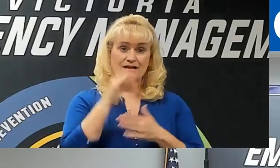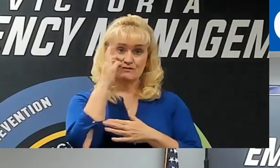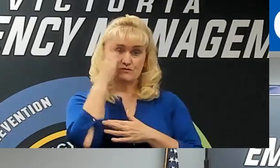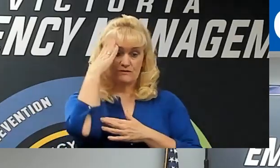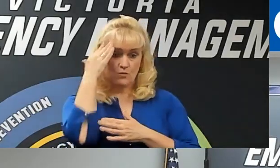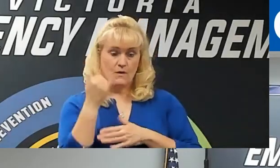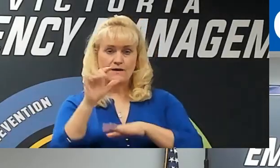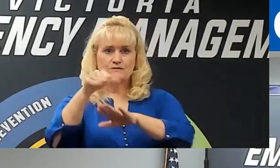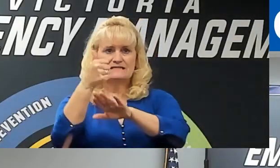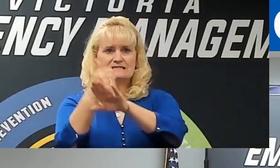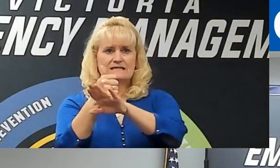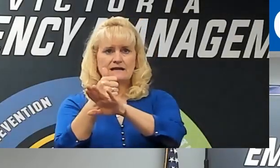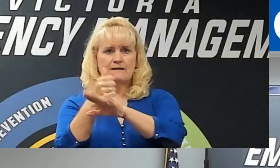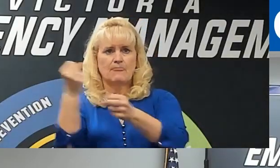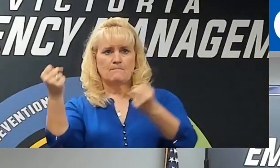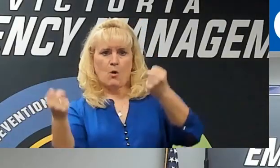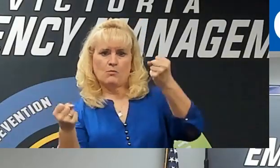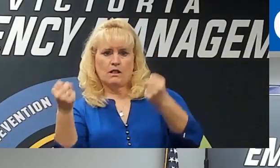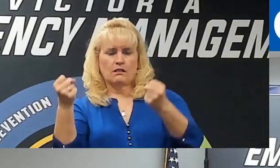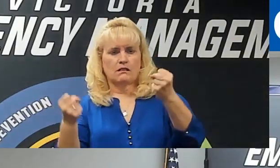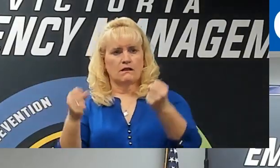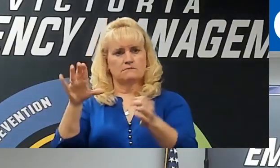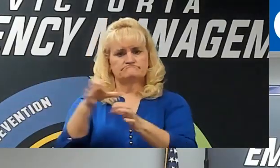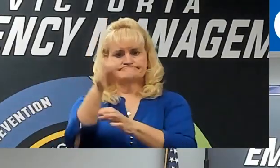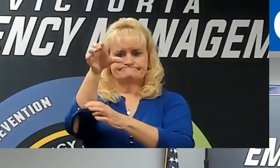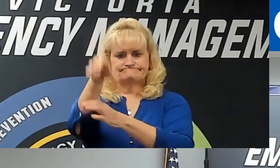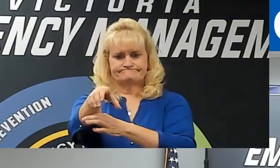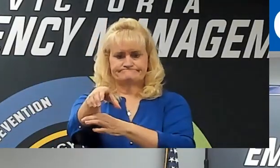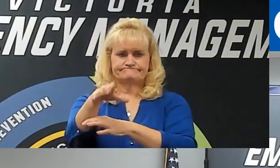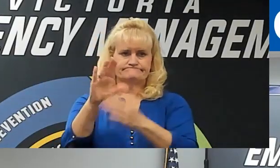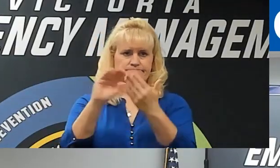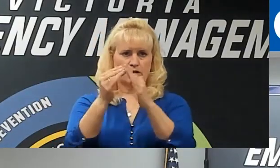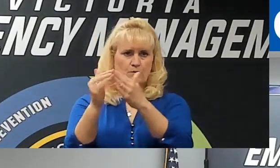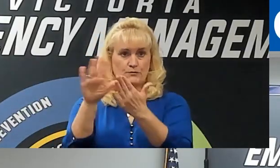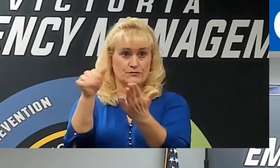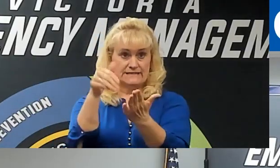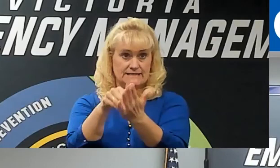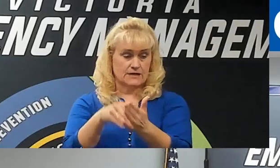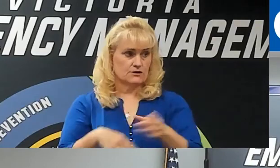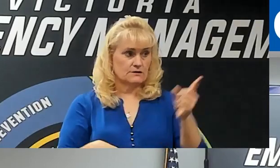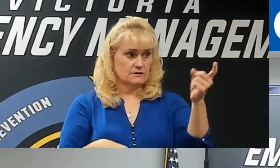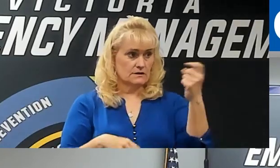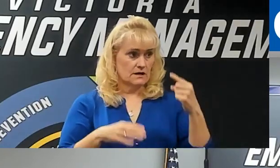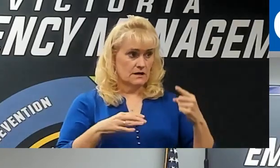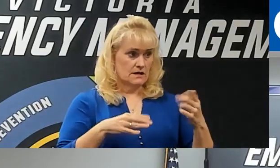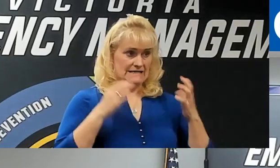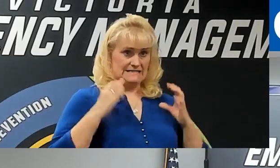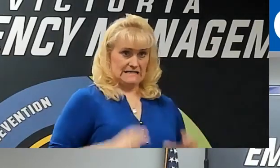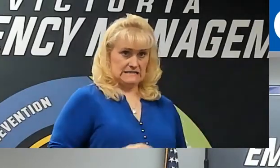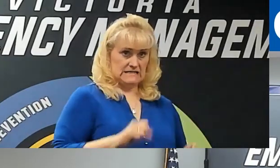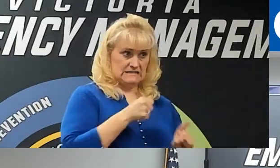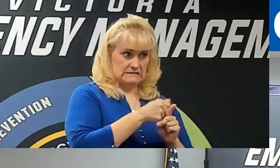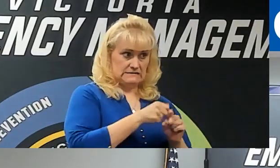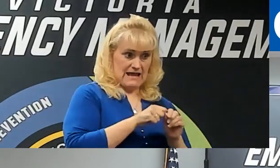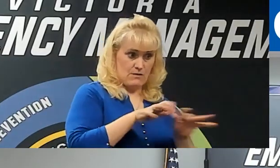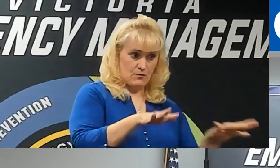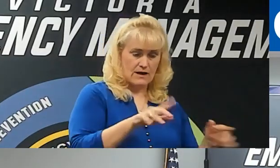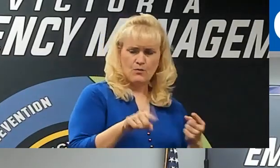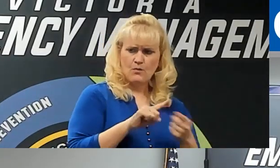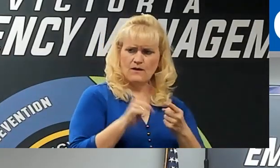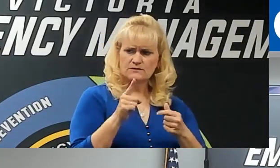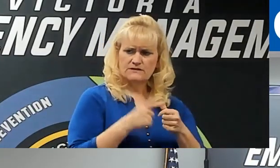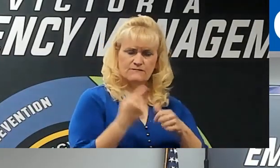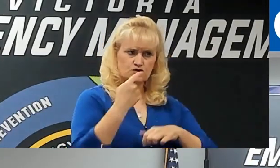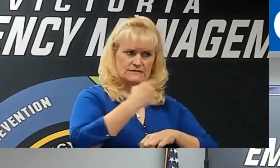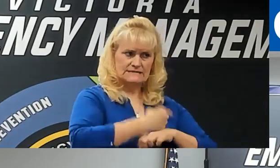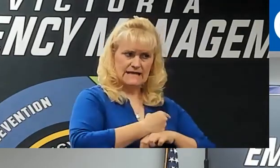too, and that's we applaud that. Thank you. Regarding the citizens outbreak, do we know what day the first case was